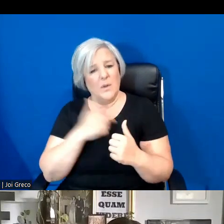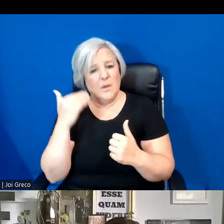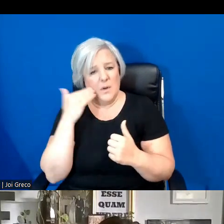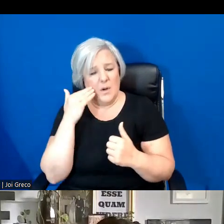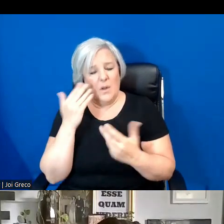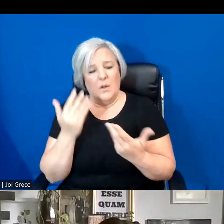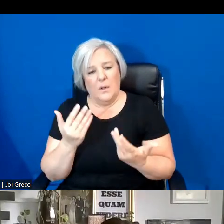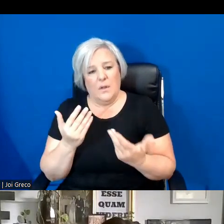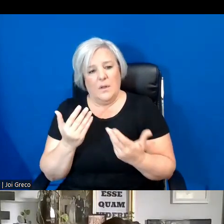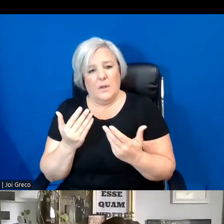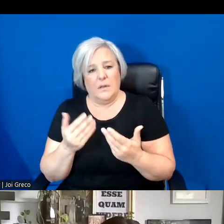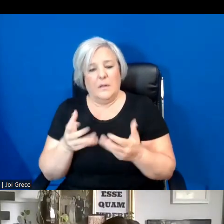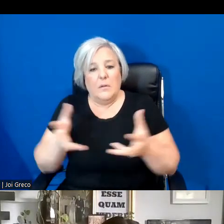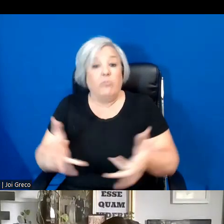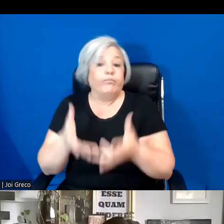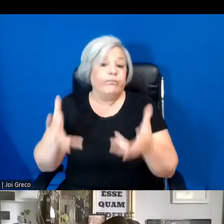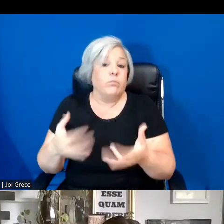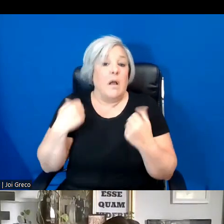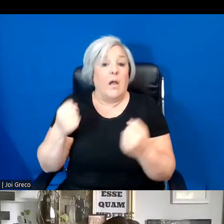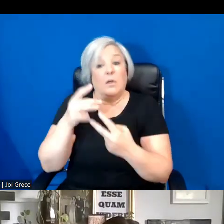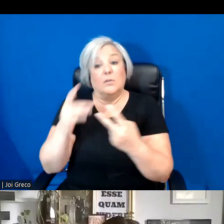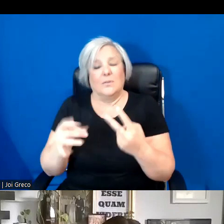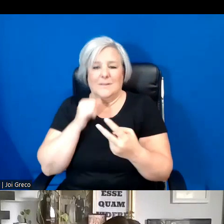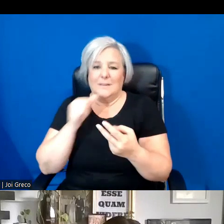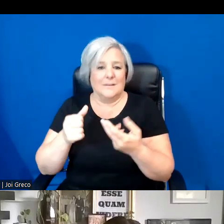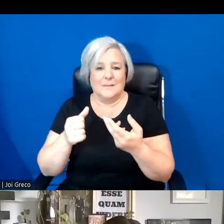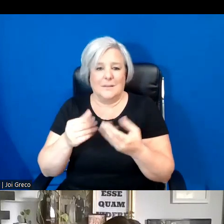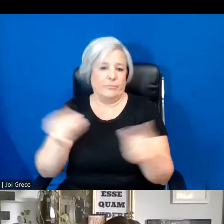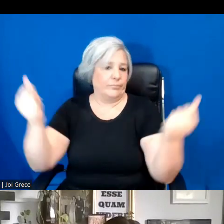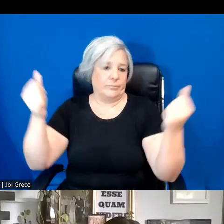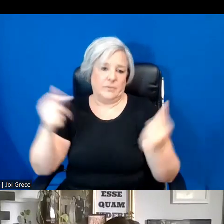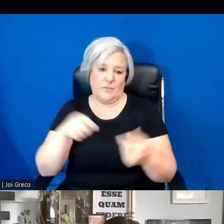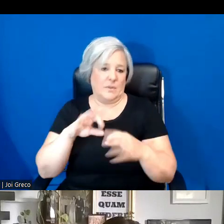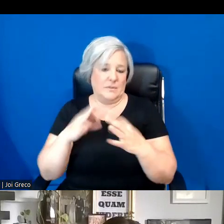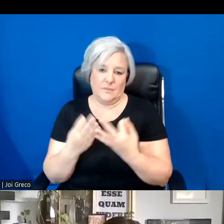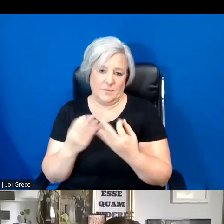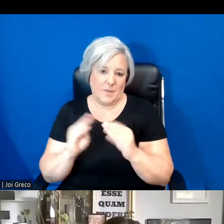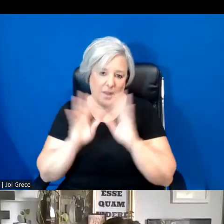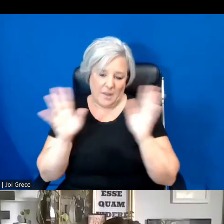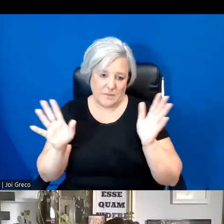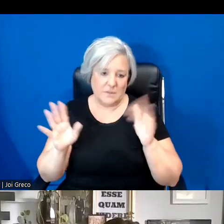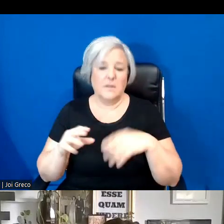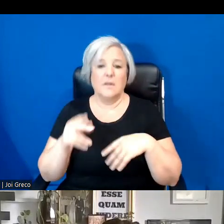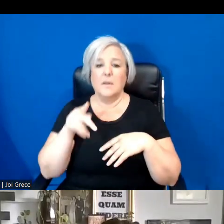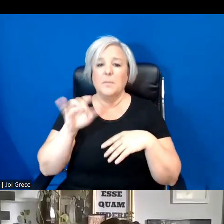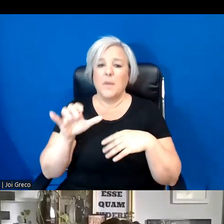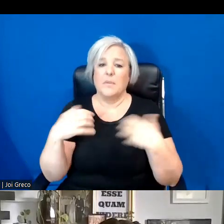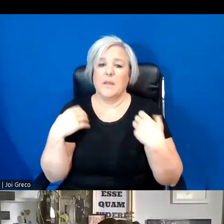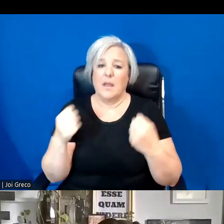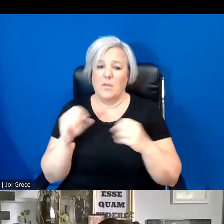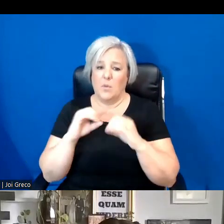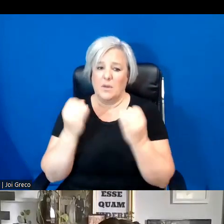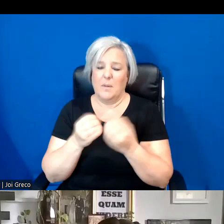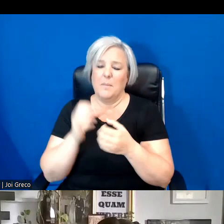just promoting healthy choices won't eliminate health disparities for this family. Public health organizations must work with